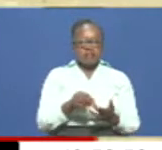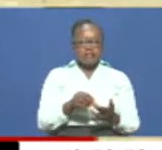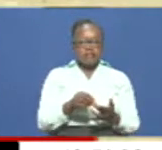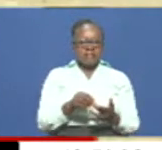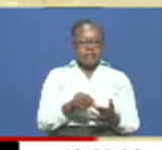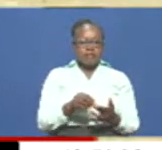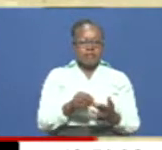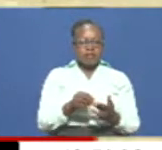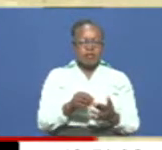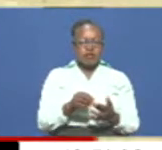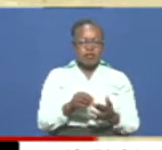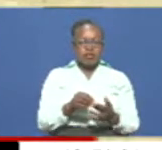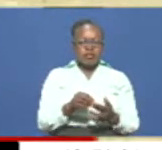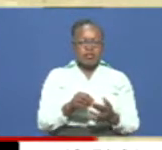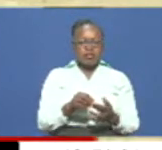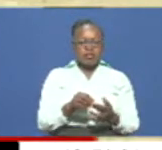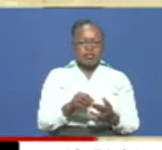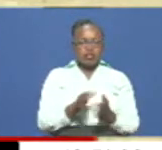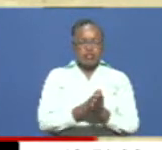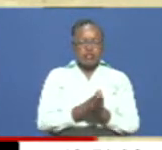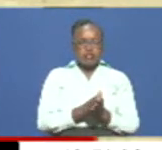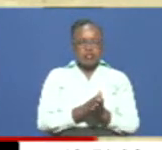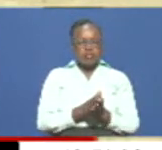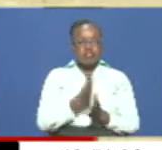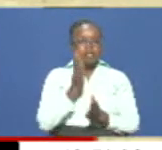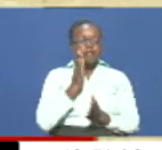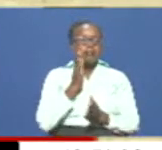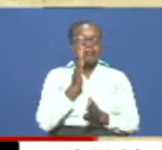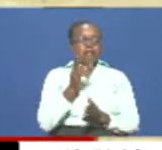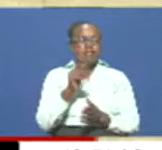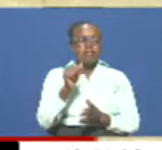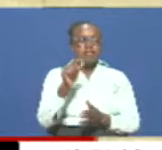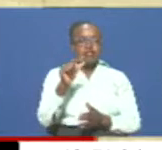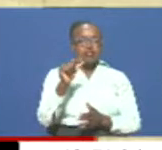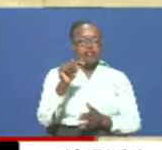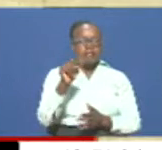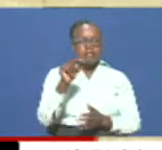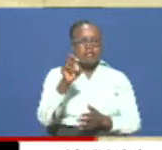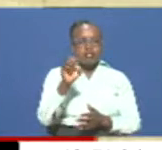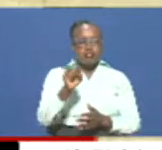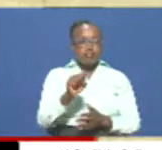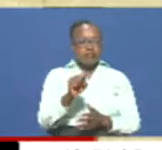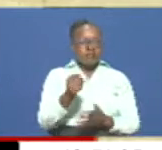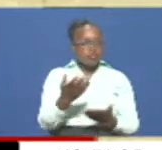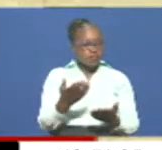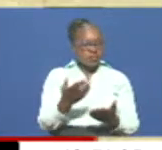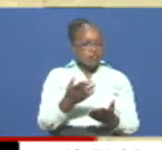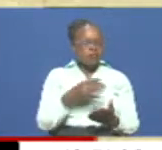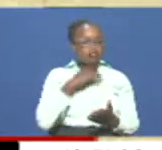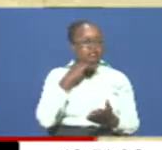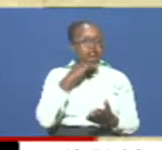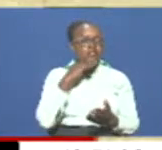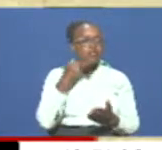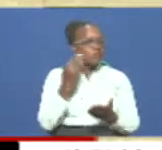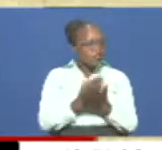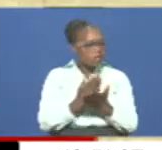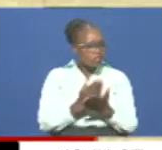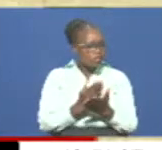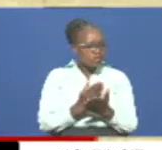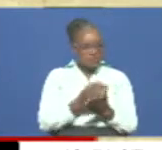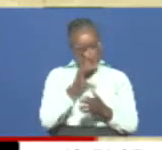murder of Agnes, it brought now everyone's attention to try to understand exactly, could there be a very